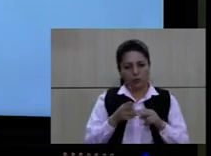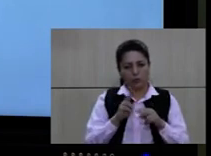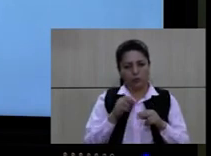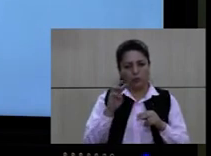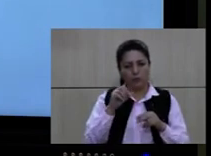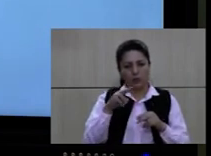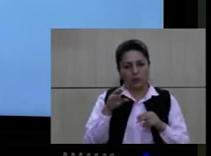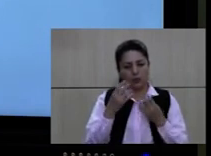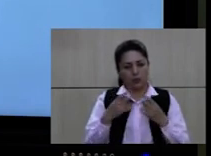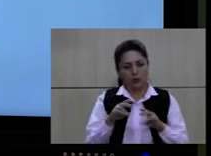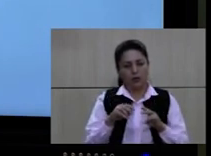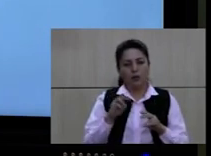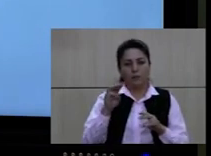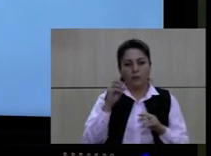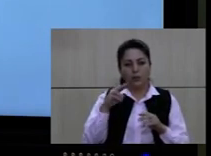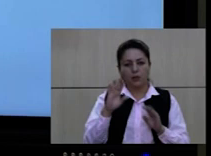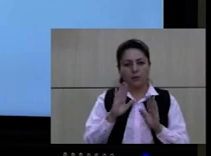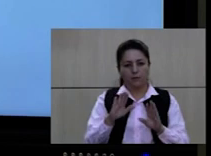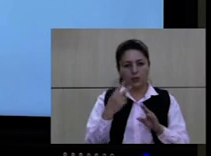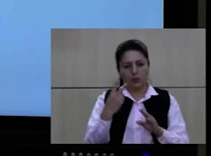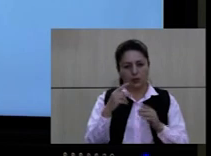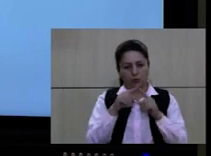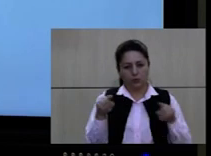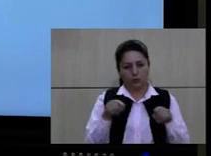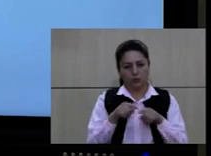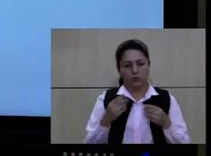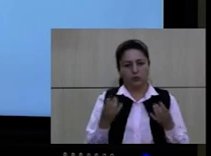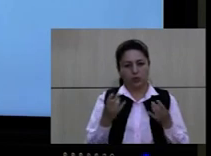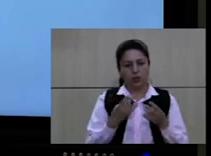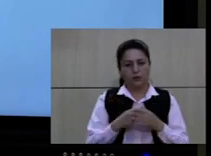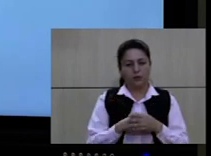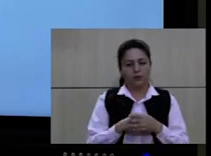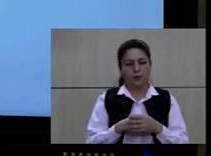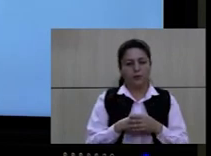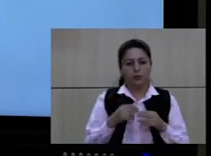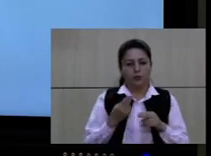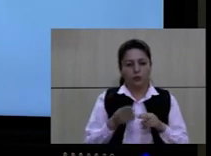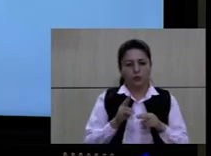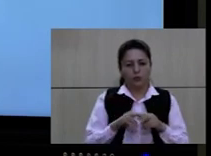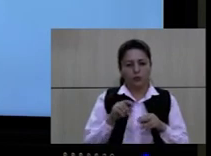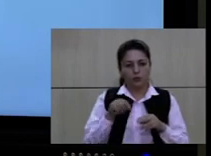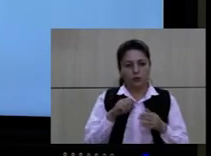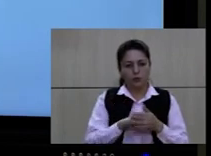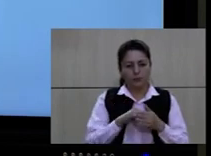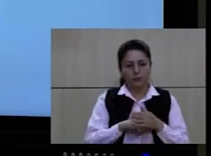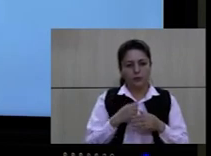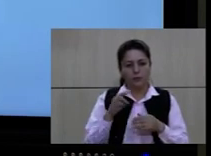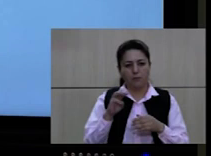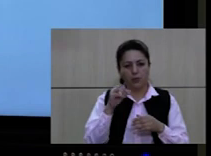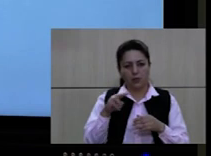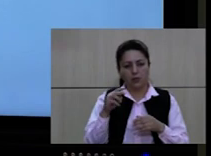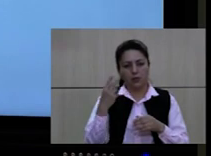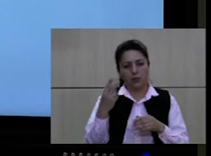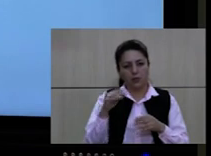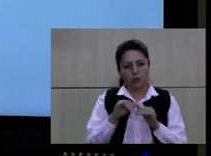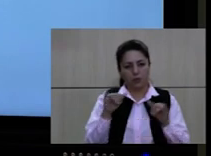emas. Mediana faqat ikkita kichik uchburchak uchun xizmat qiladi, perimetri uchun. Shuning uchun medianani 2 ga ko'paytirib